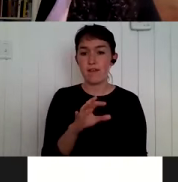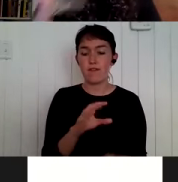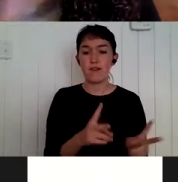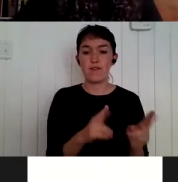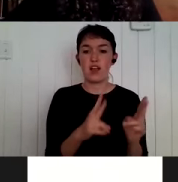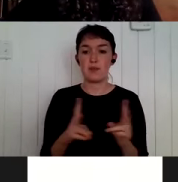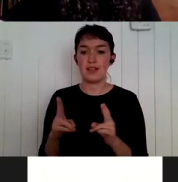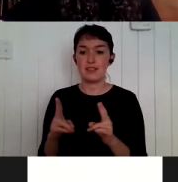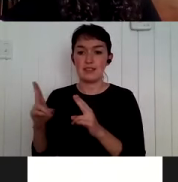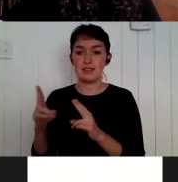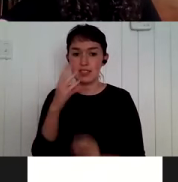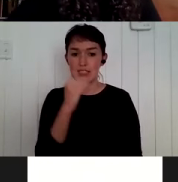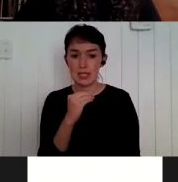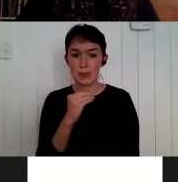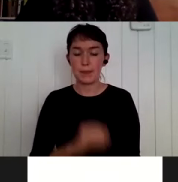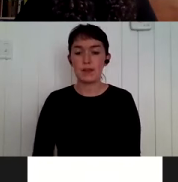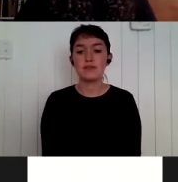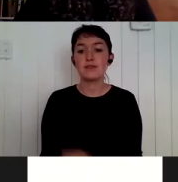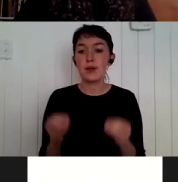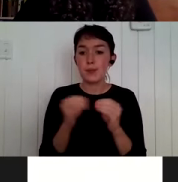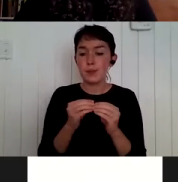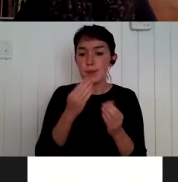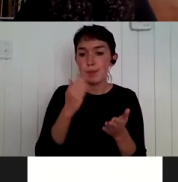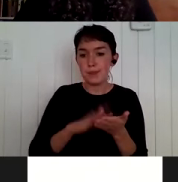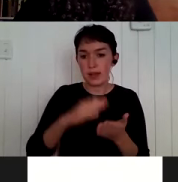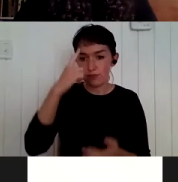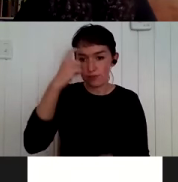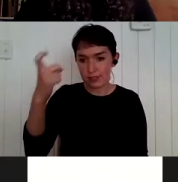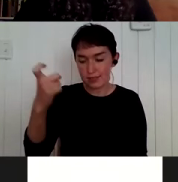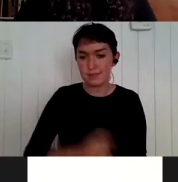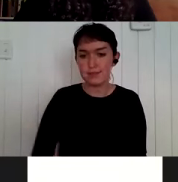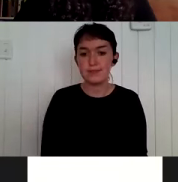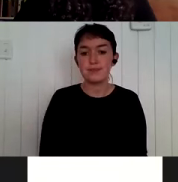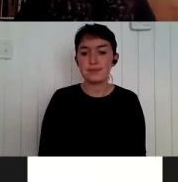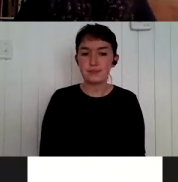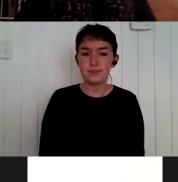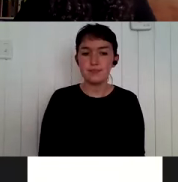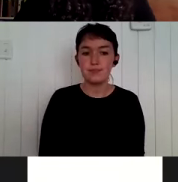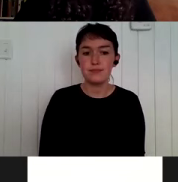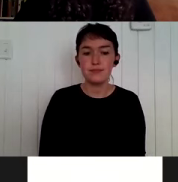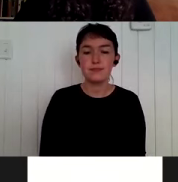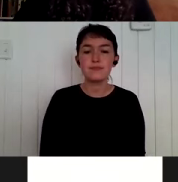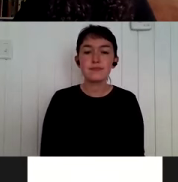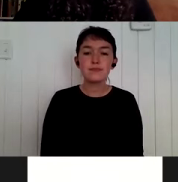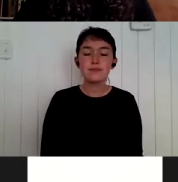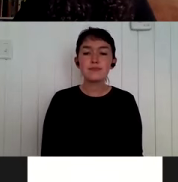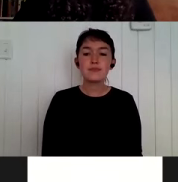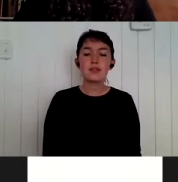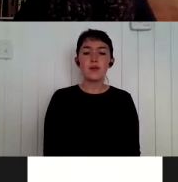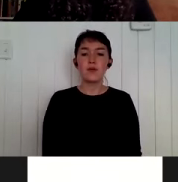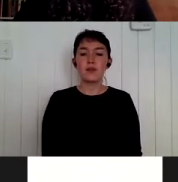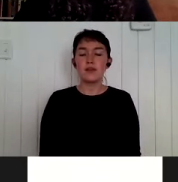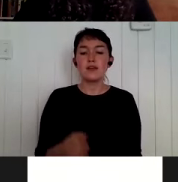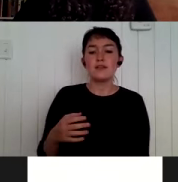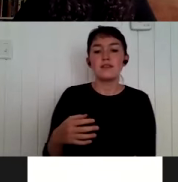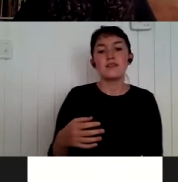occurrences of nightmares than their peers. Just to make this a little bit more tangible in terms of what it might